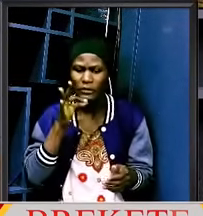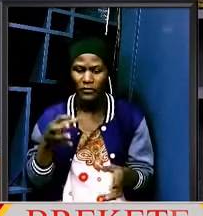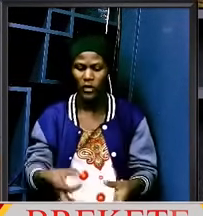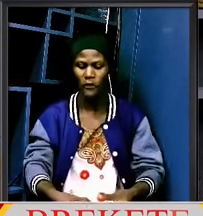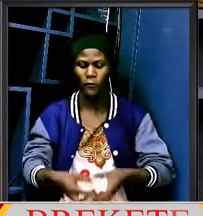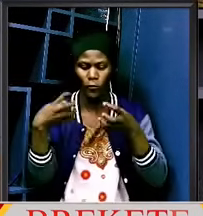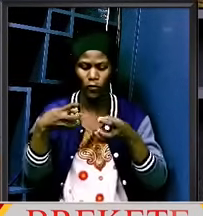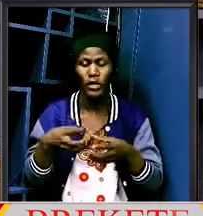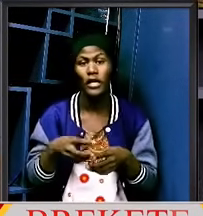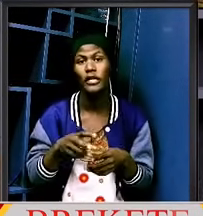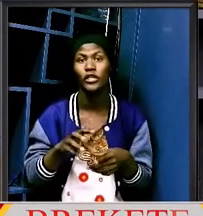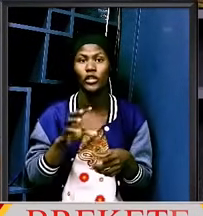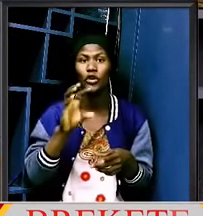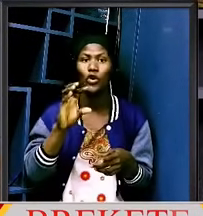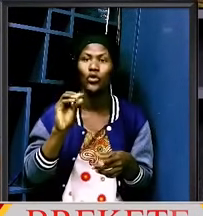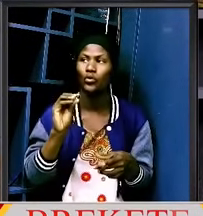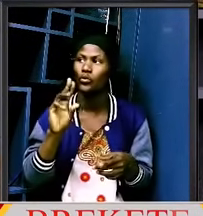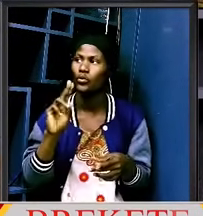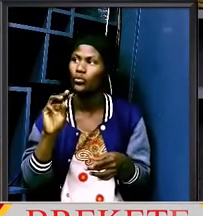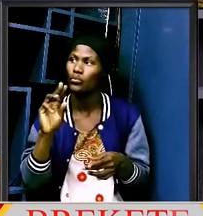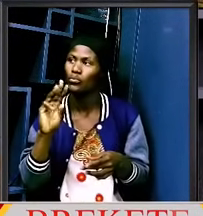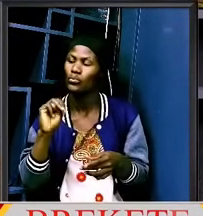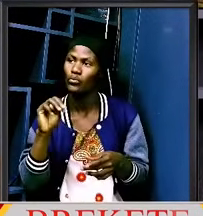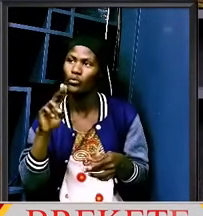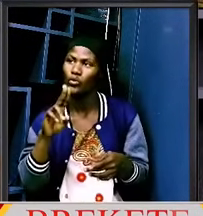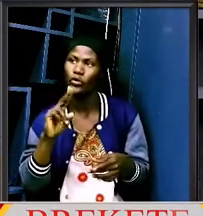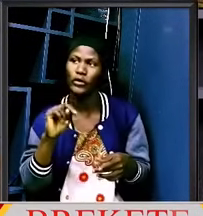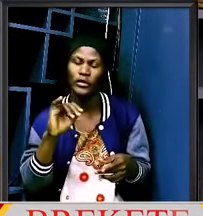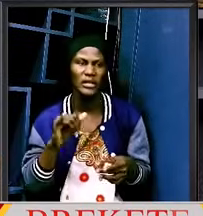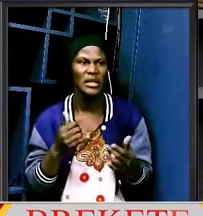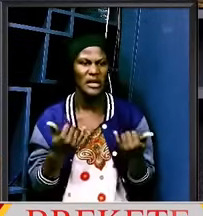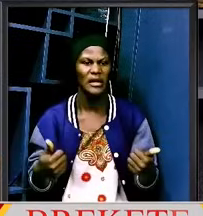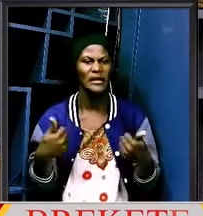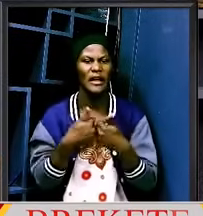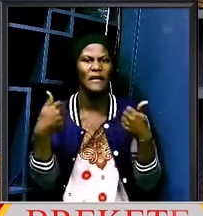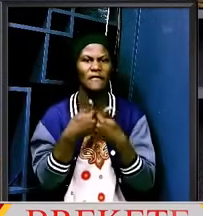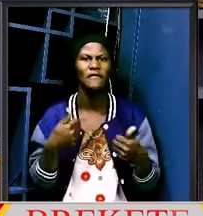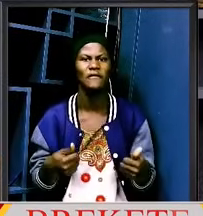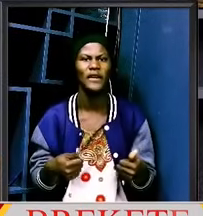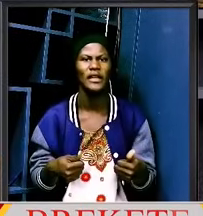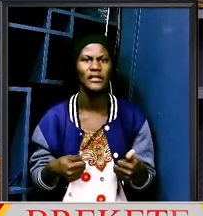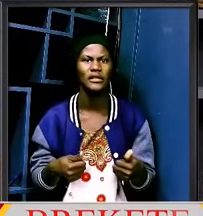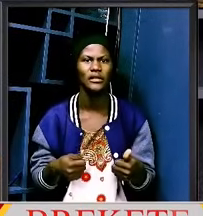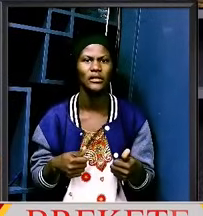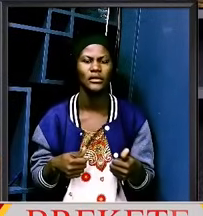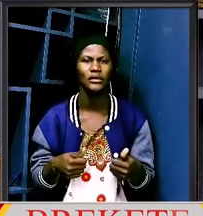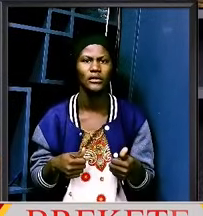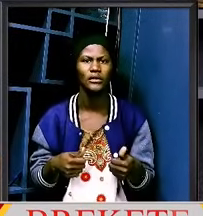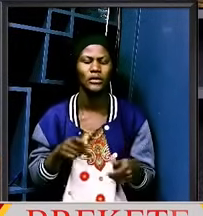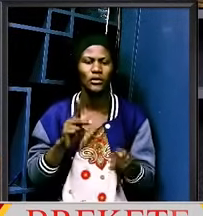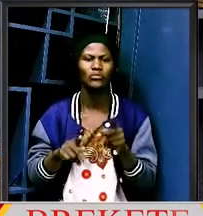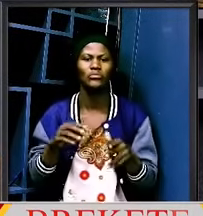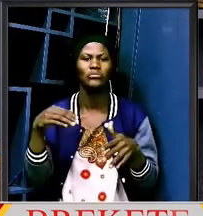the owners of the land where they come to farm small yam.